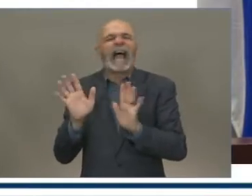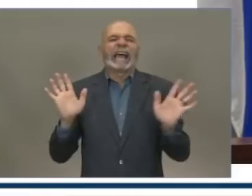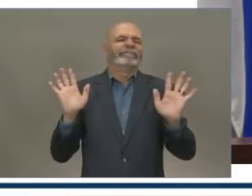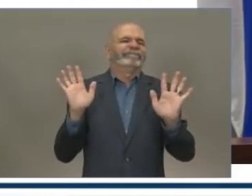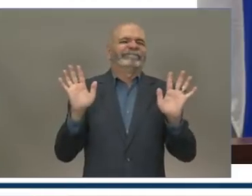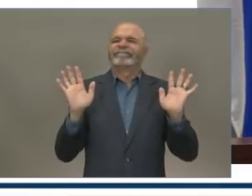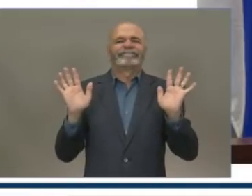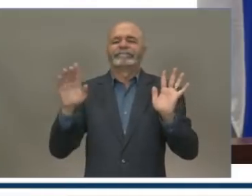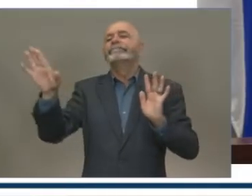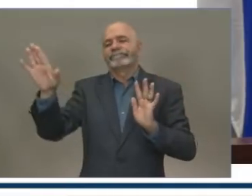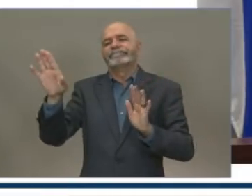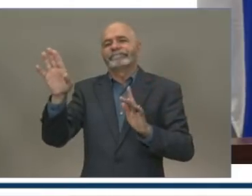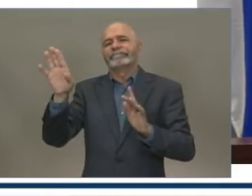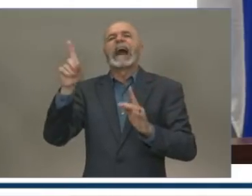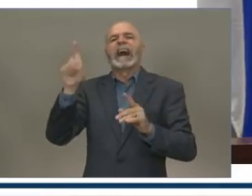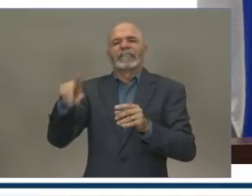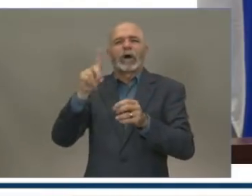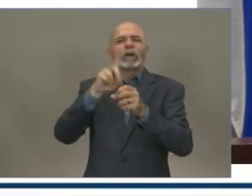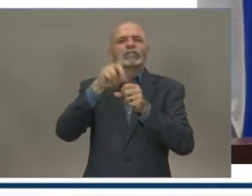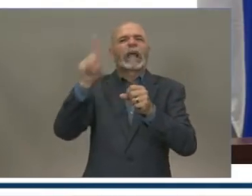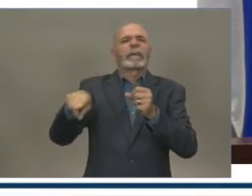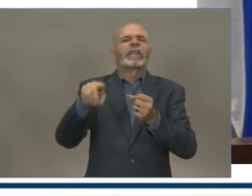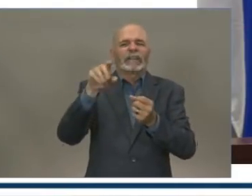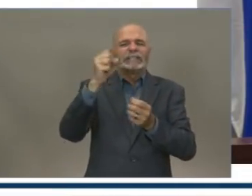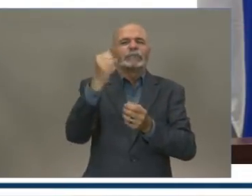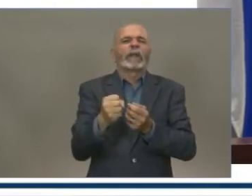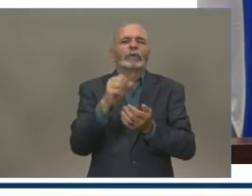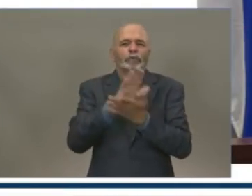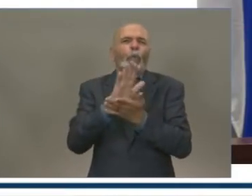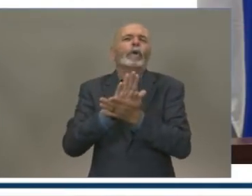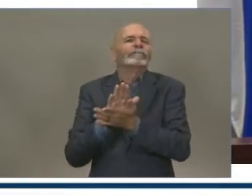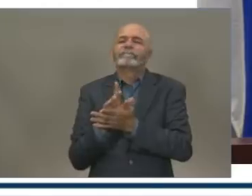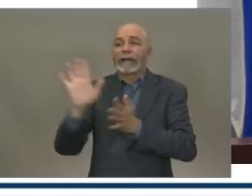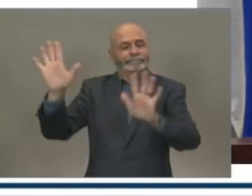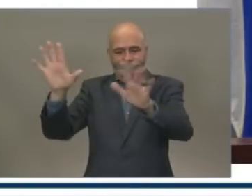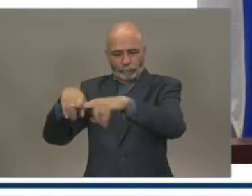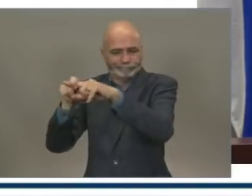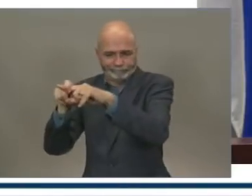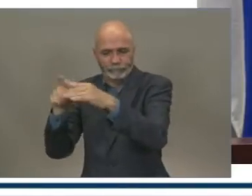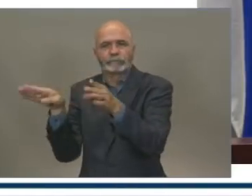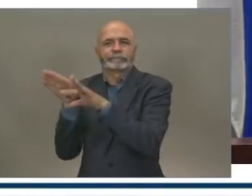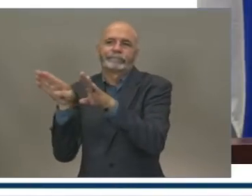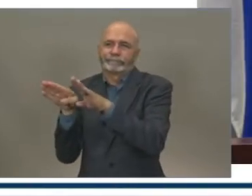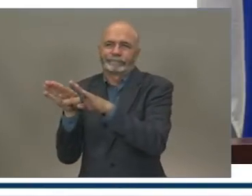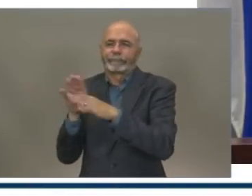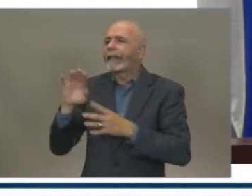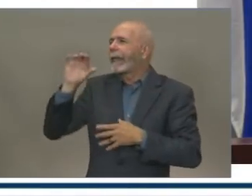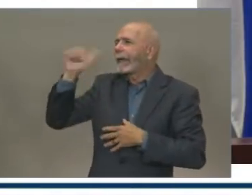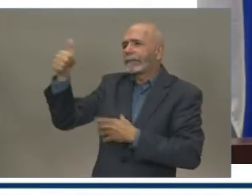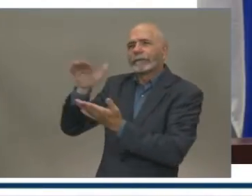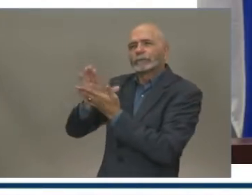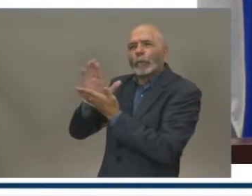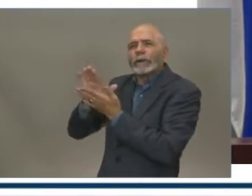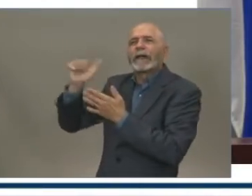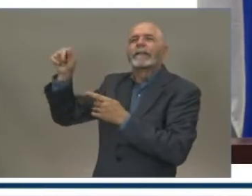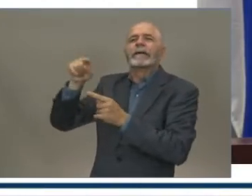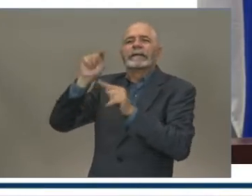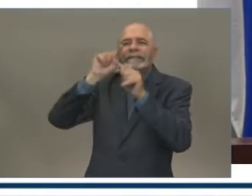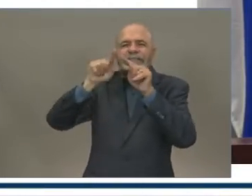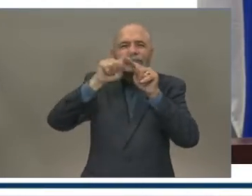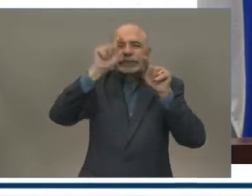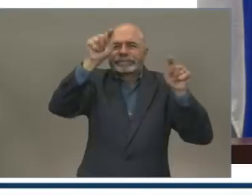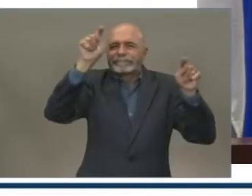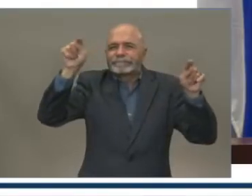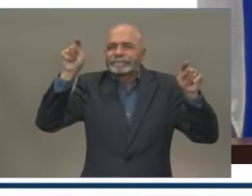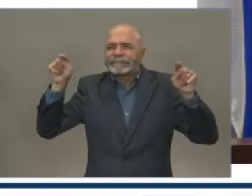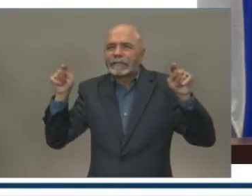schools, Dartmouth South, had to close right away. And then as they assessed things with the other 2 schools yesterday, we had reached